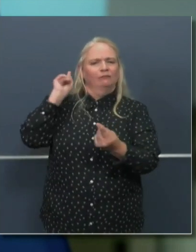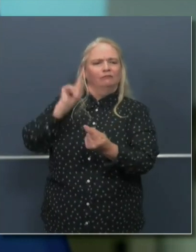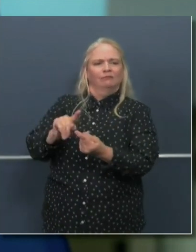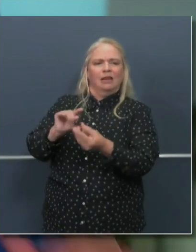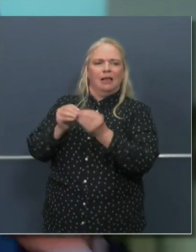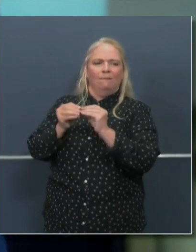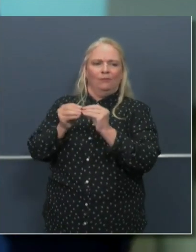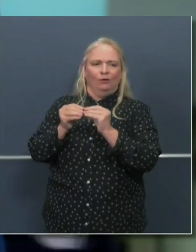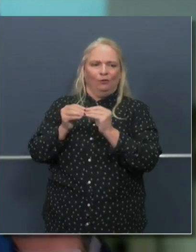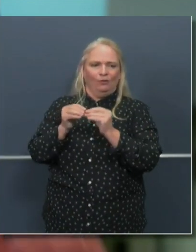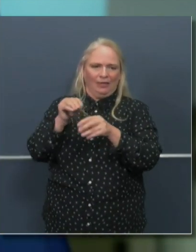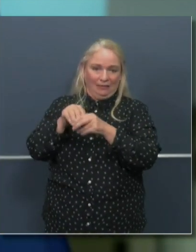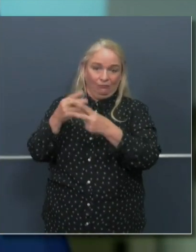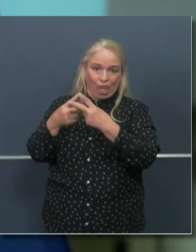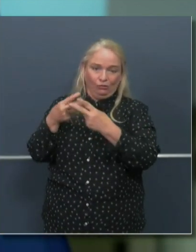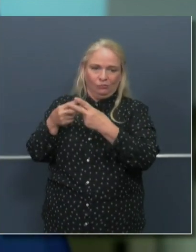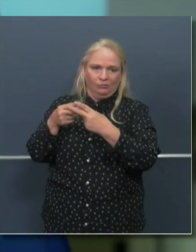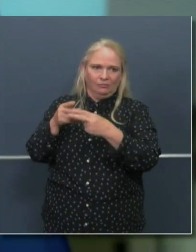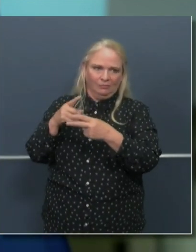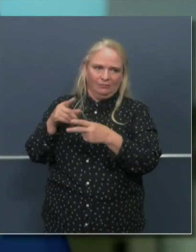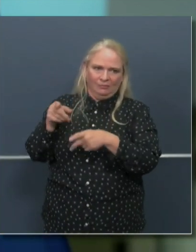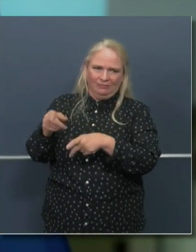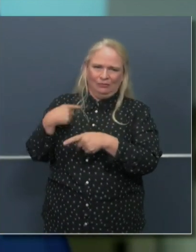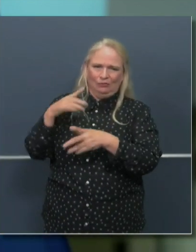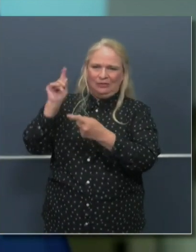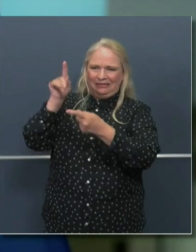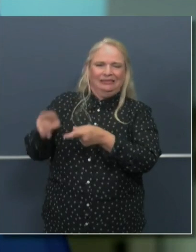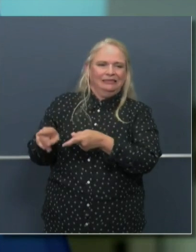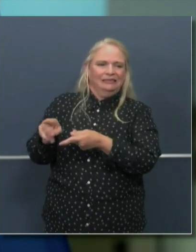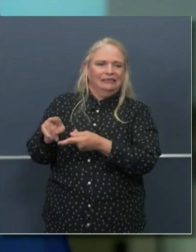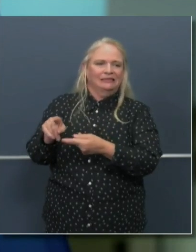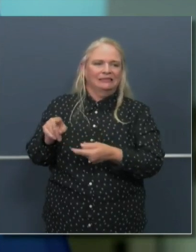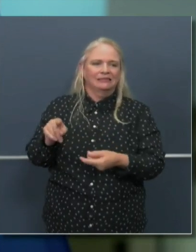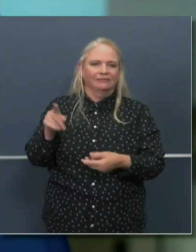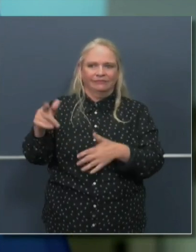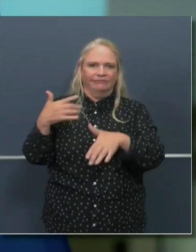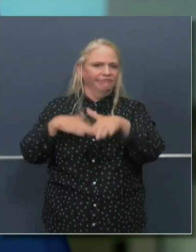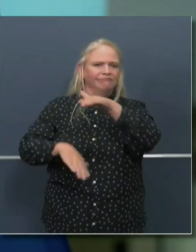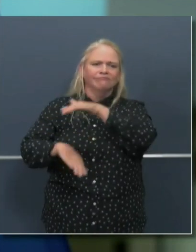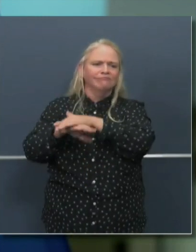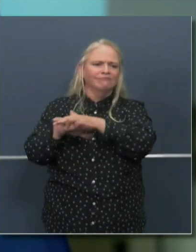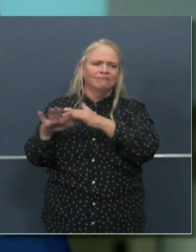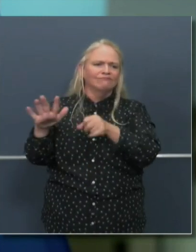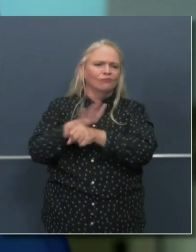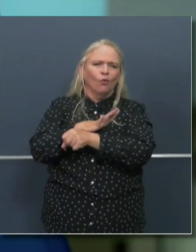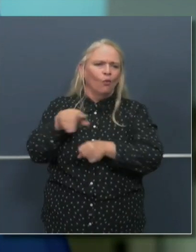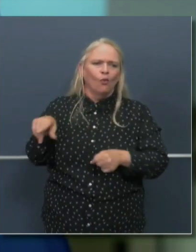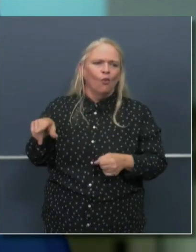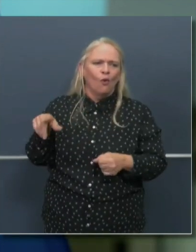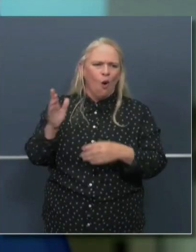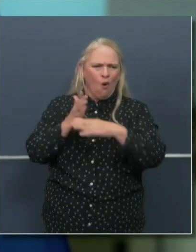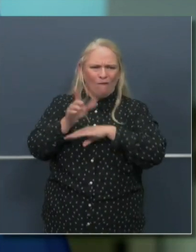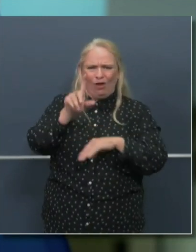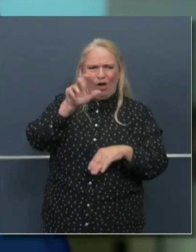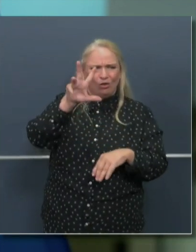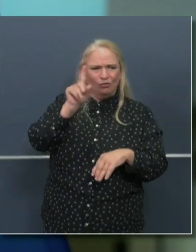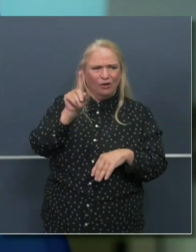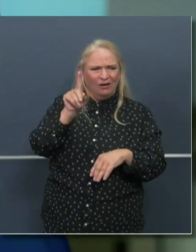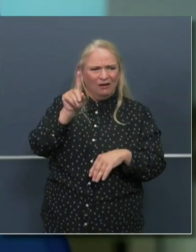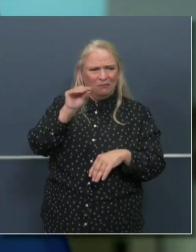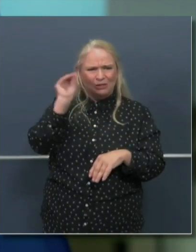3,076. So from 131% capacity where we were just a few months ago, and now getting it down below